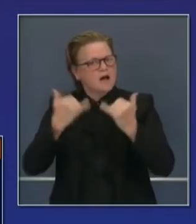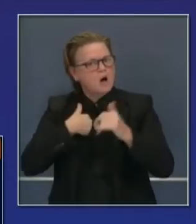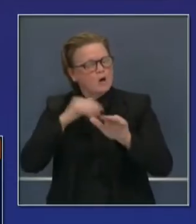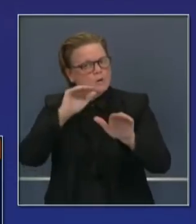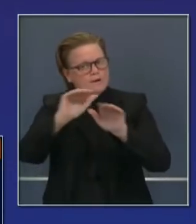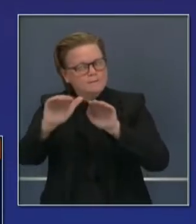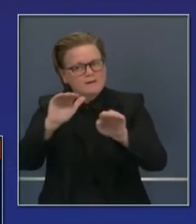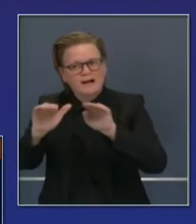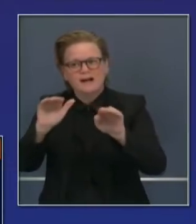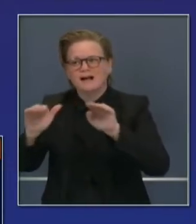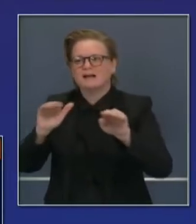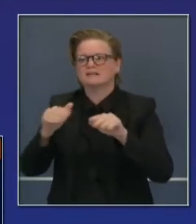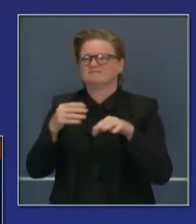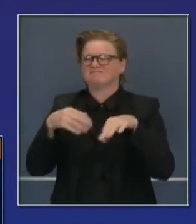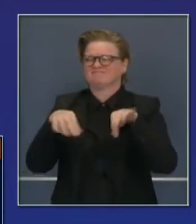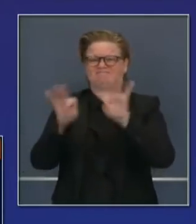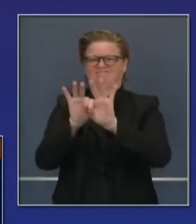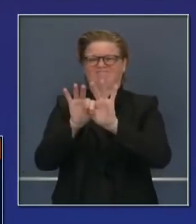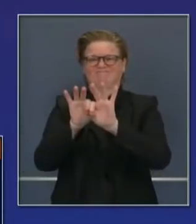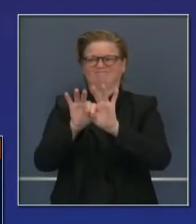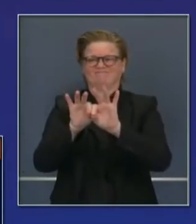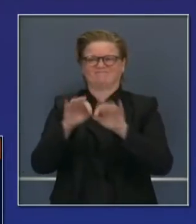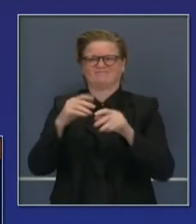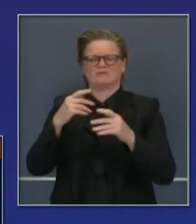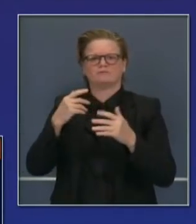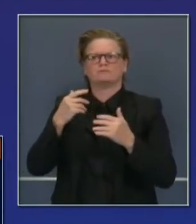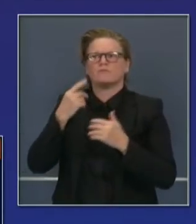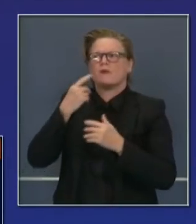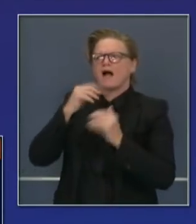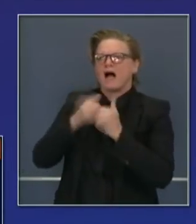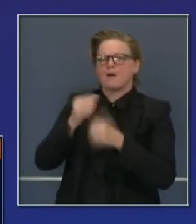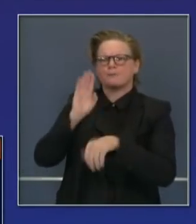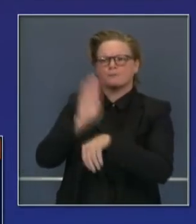we are providing for businesses. And I made a note here that